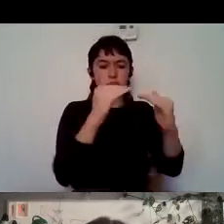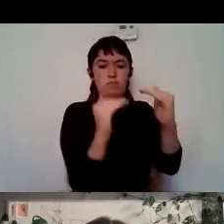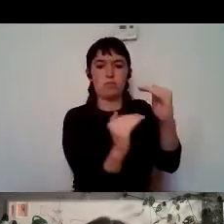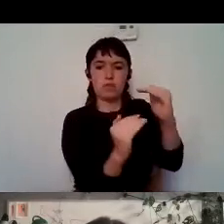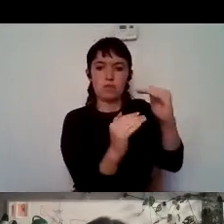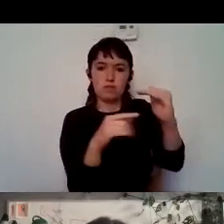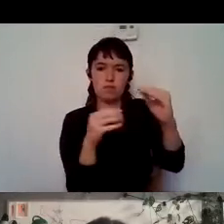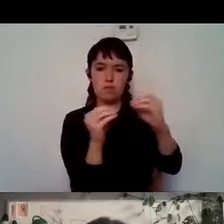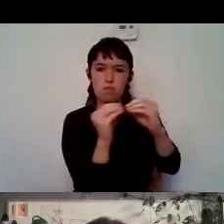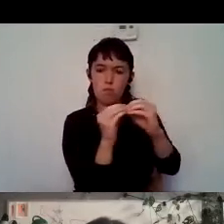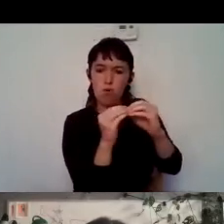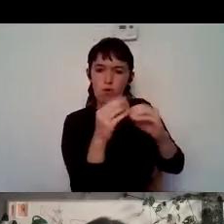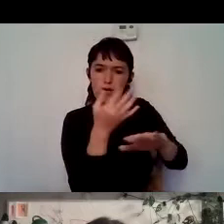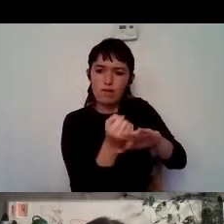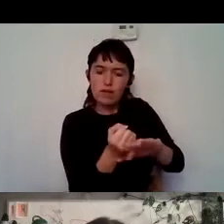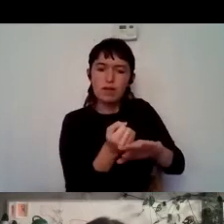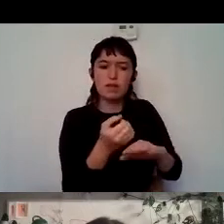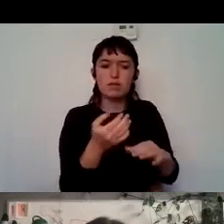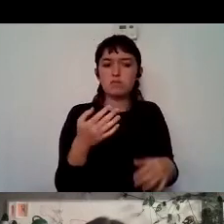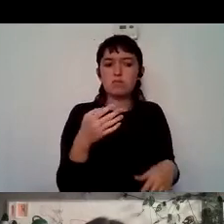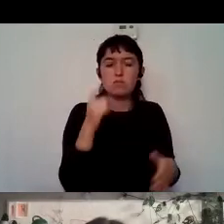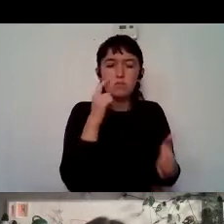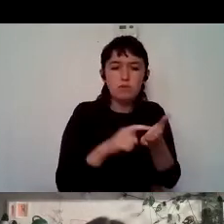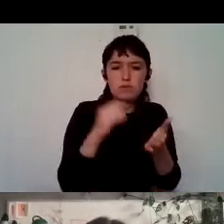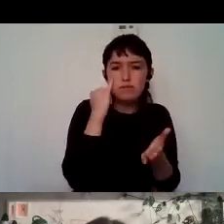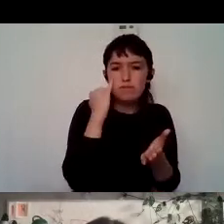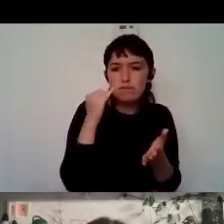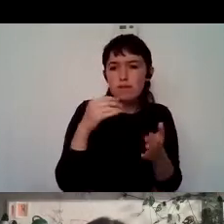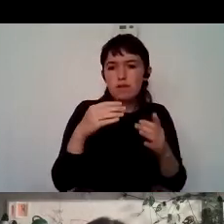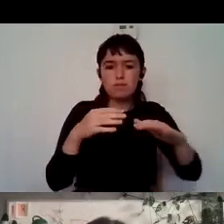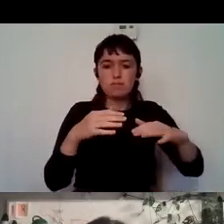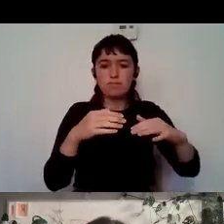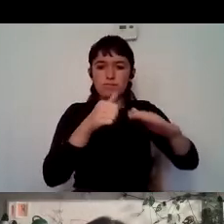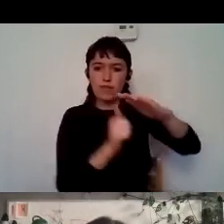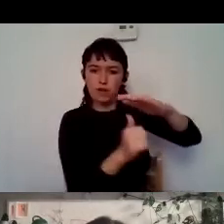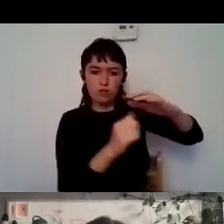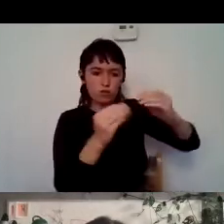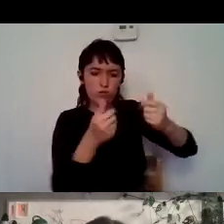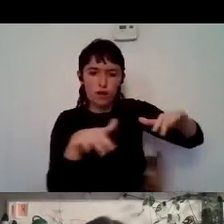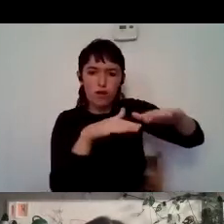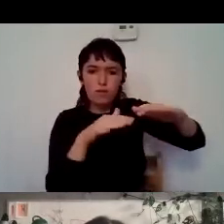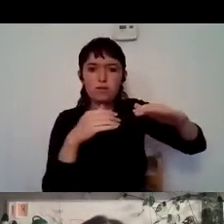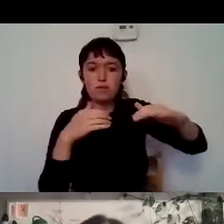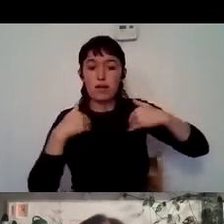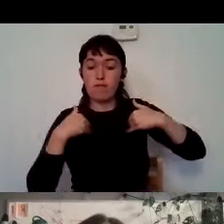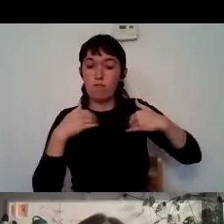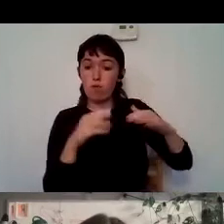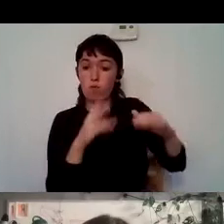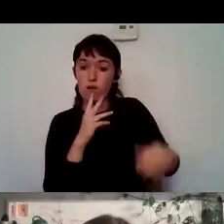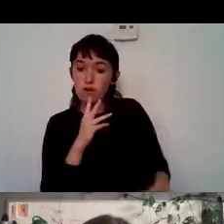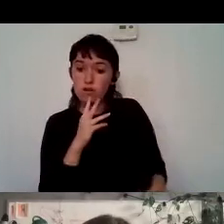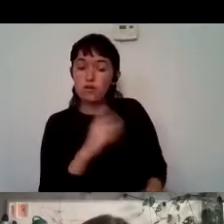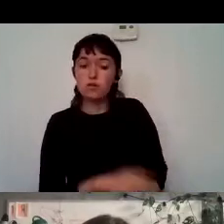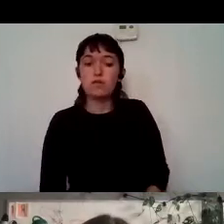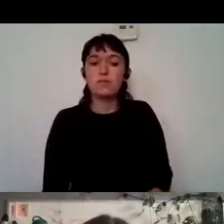the ground, or there's, for example, underground water. But what does it have to do with